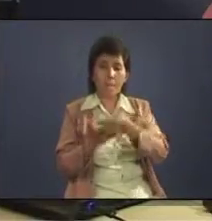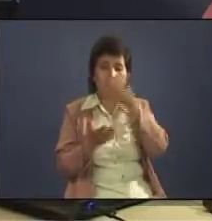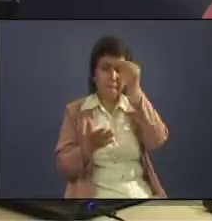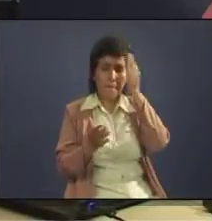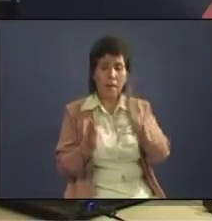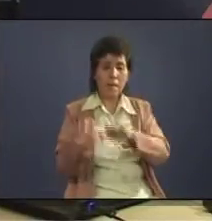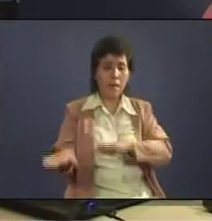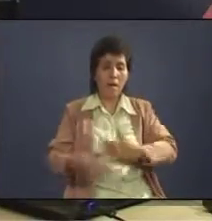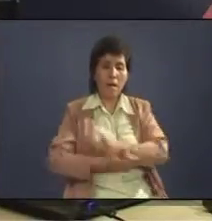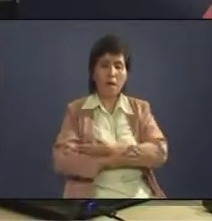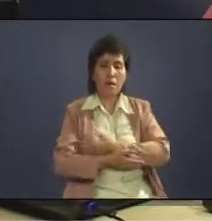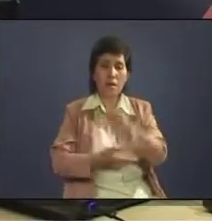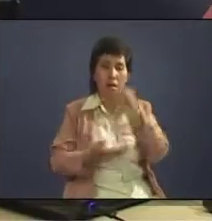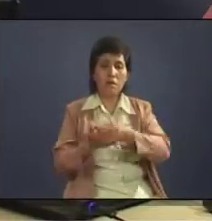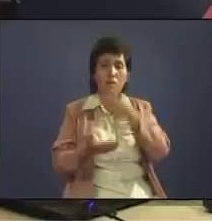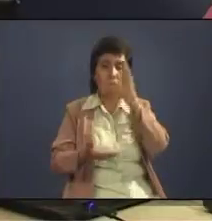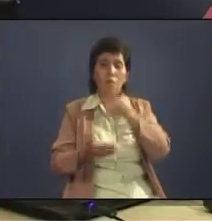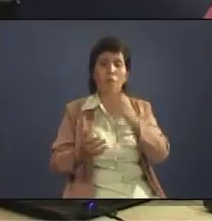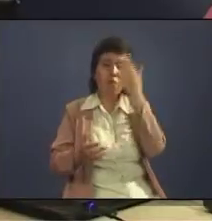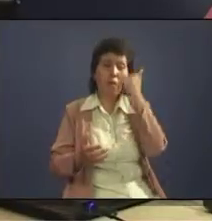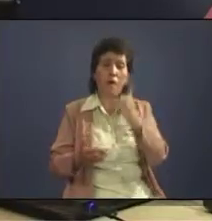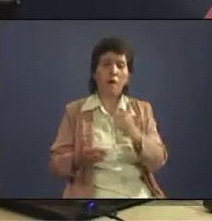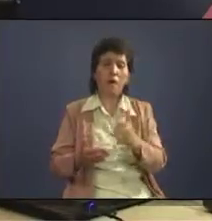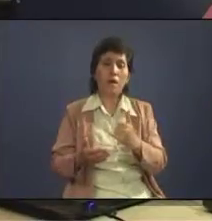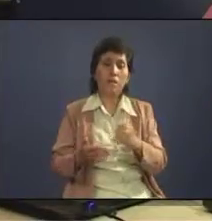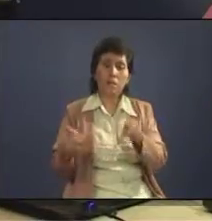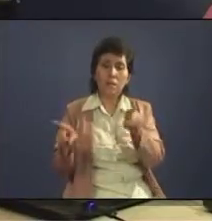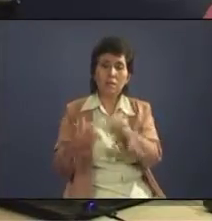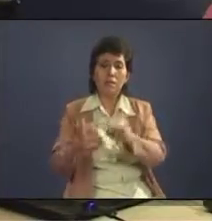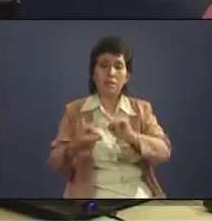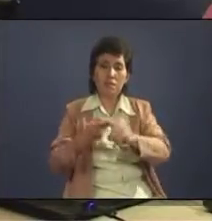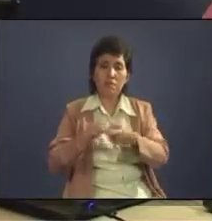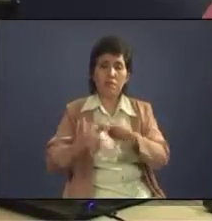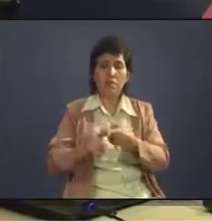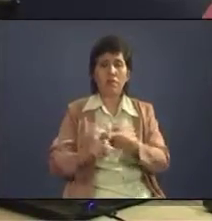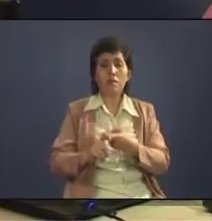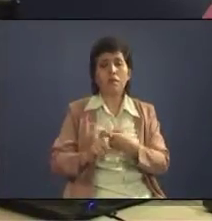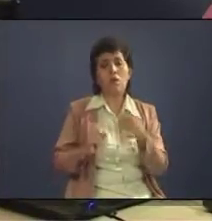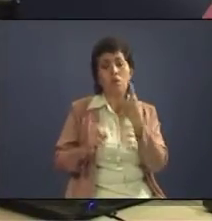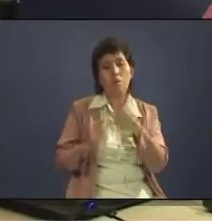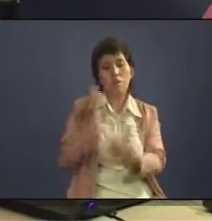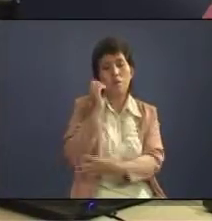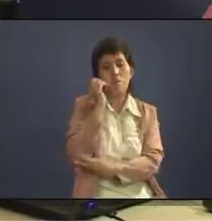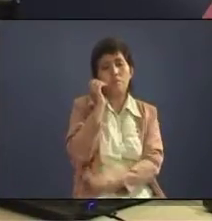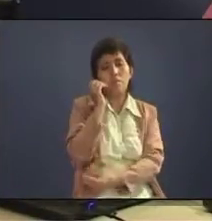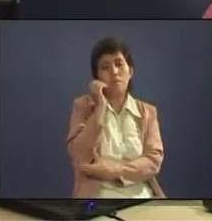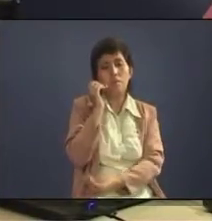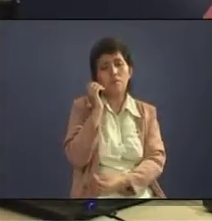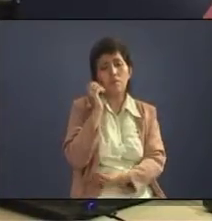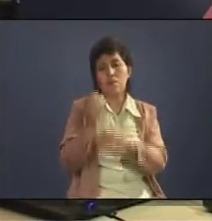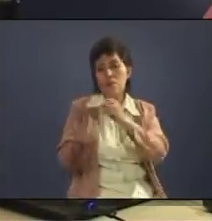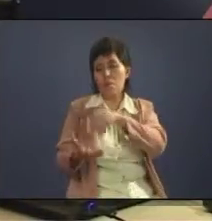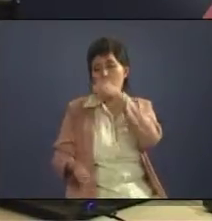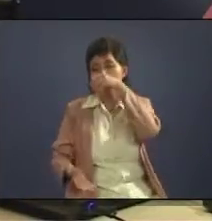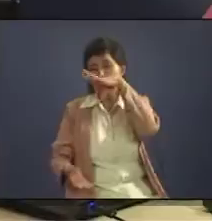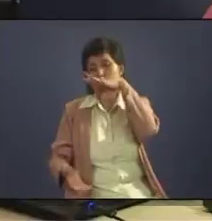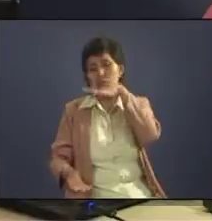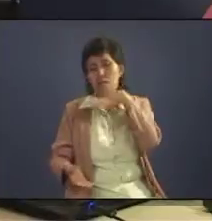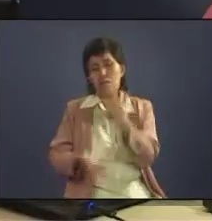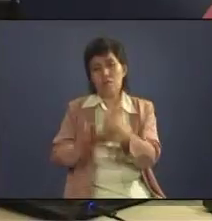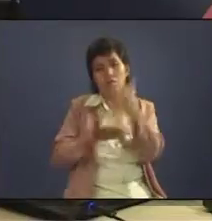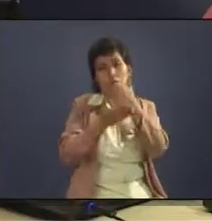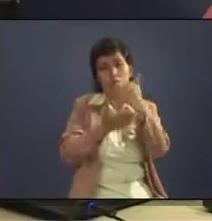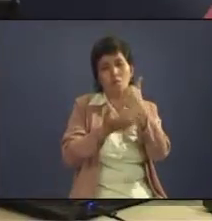same friend who are poor, why don't the rich people help the